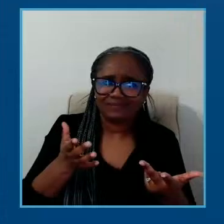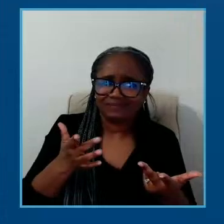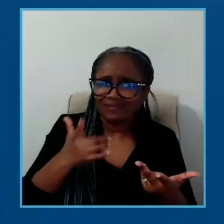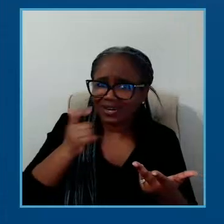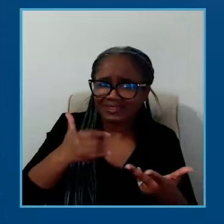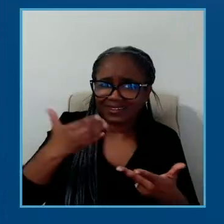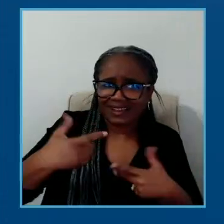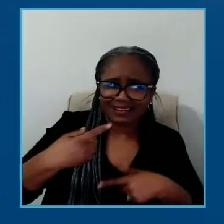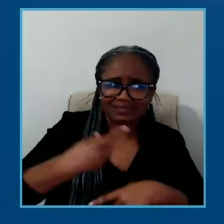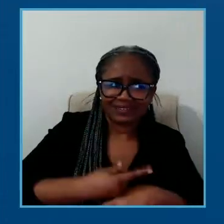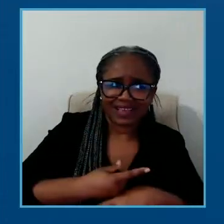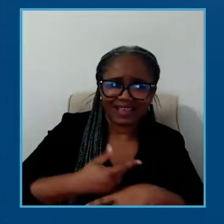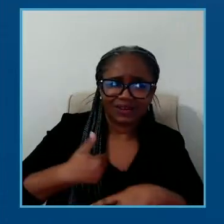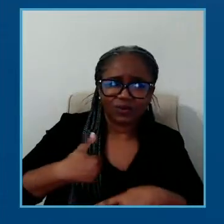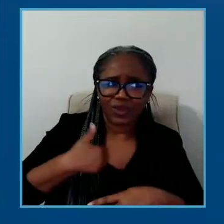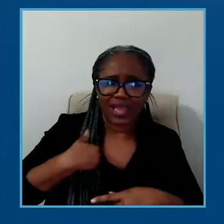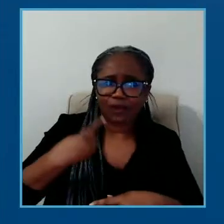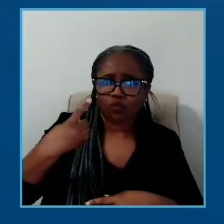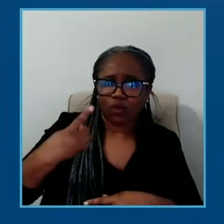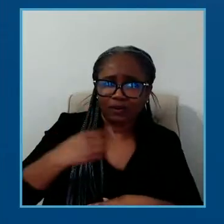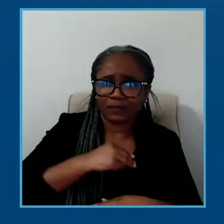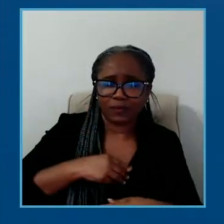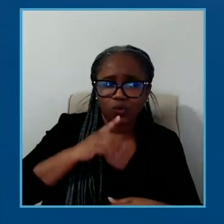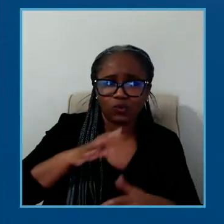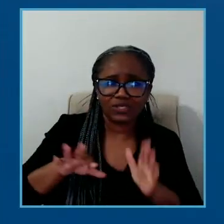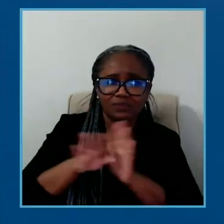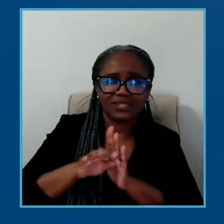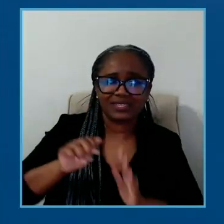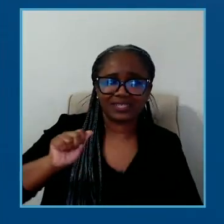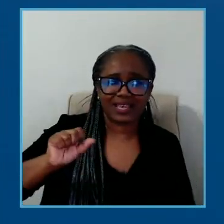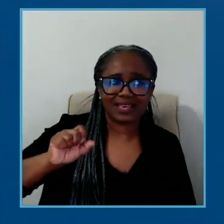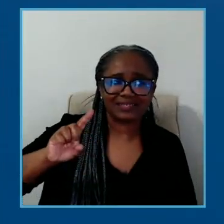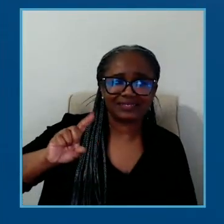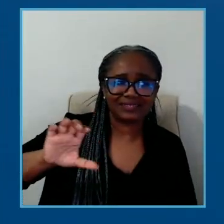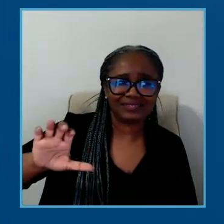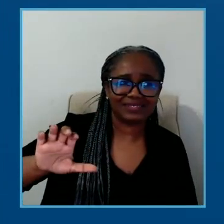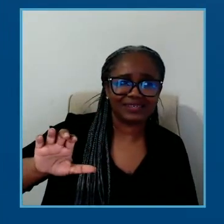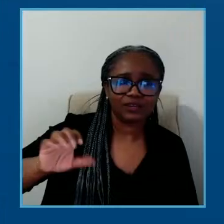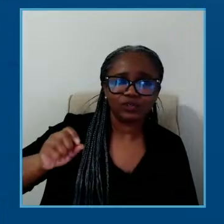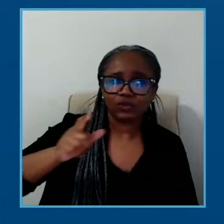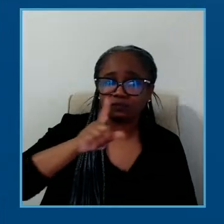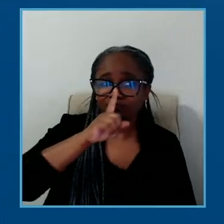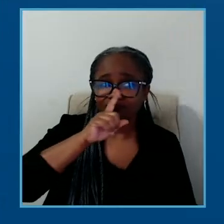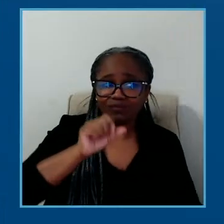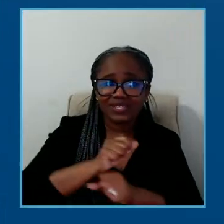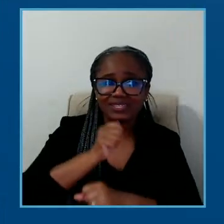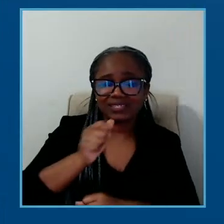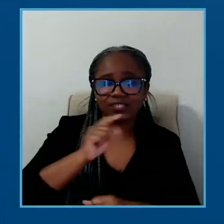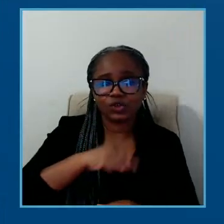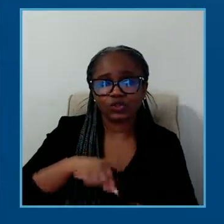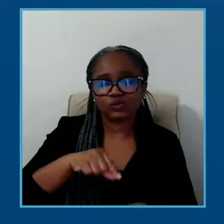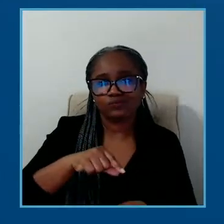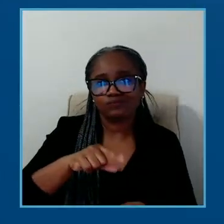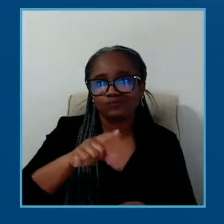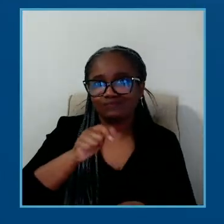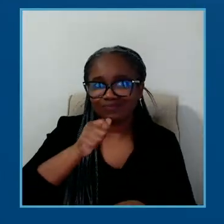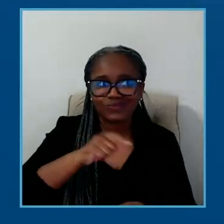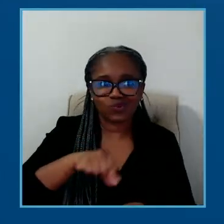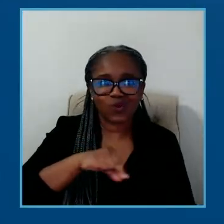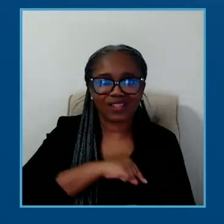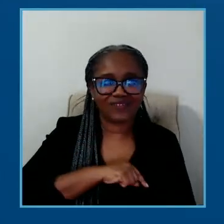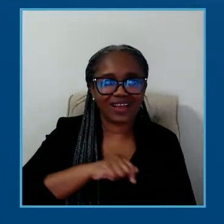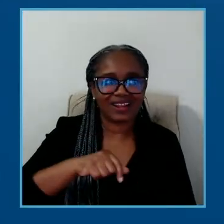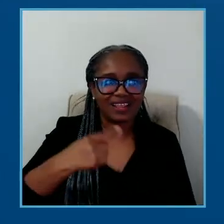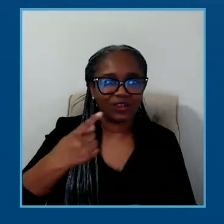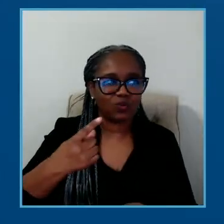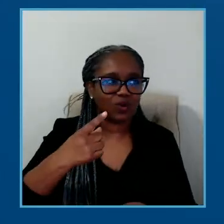revote. Thank you. Thank you. Mr. Mallory? Thank you. And Jay, I just want to drill down a bit.